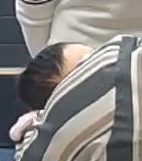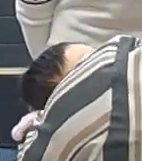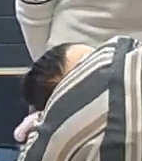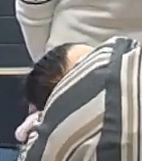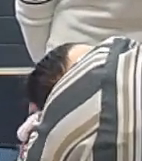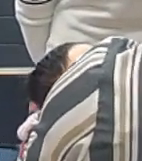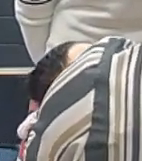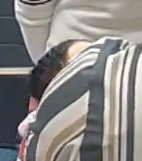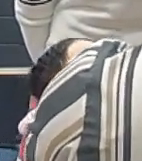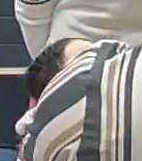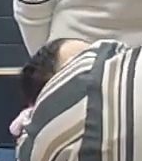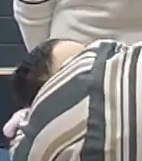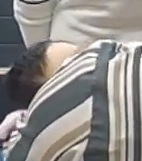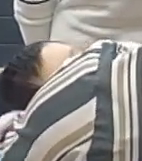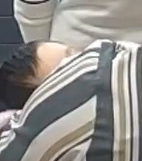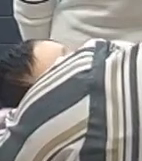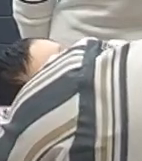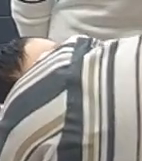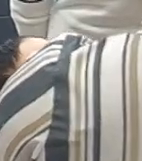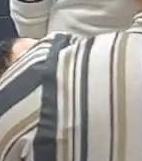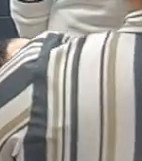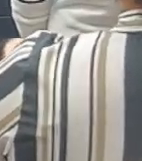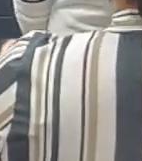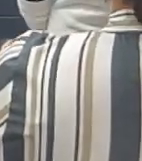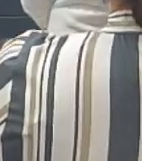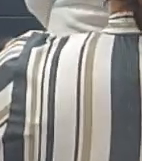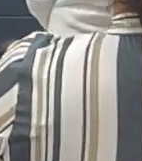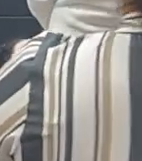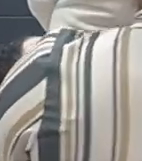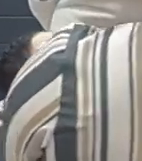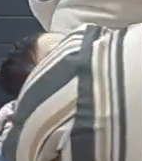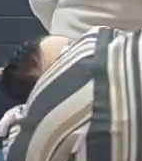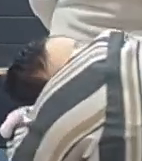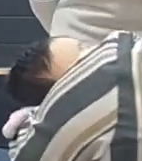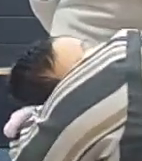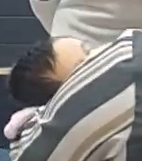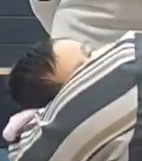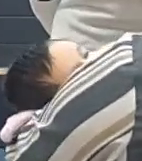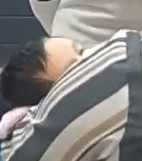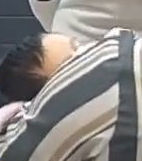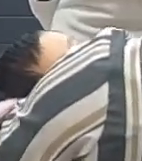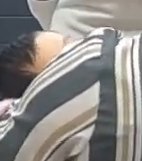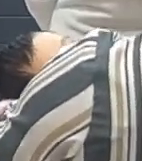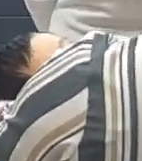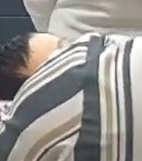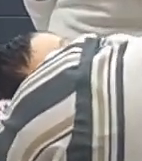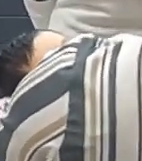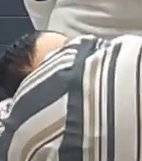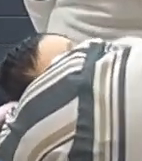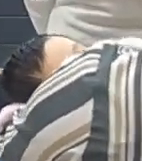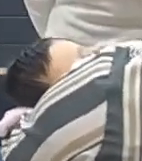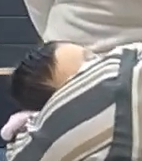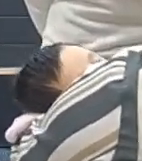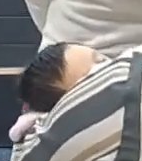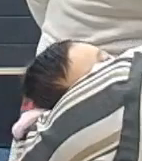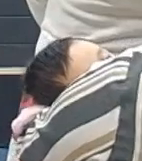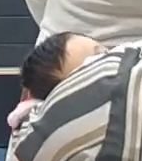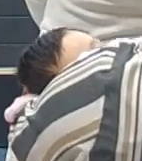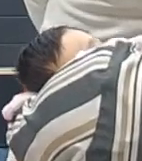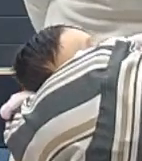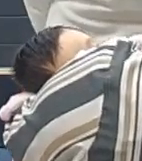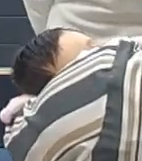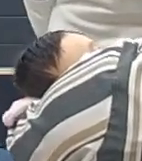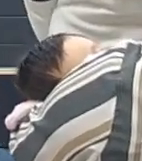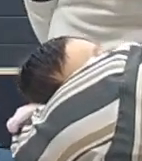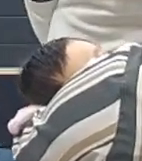Lord, I want to praise your name. We thank you, Lord, for this wonderful feast this morning, for the blessing of